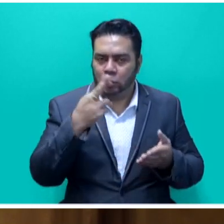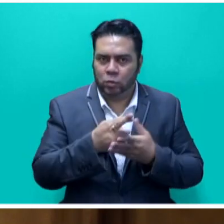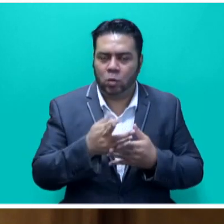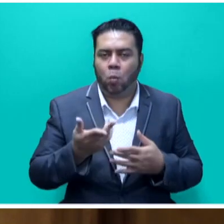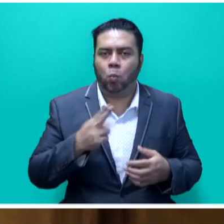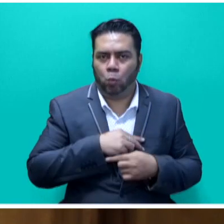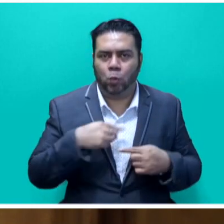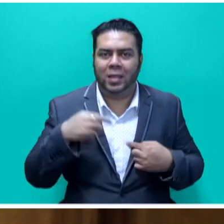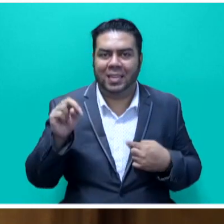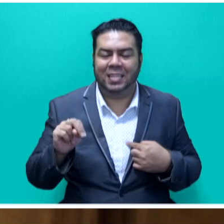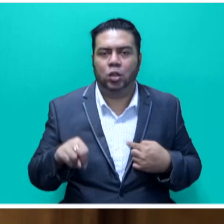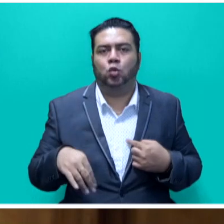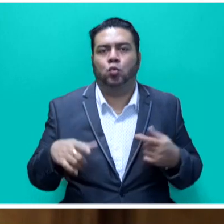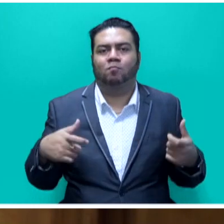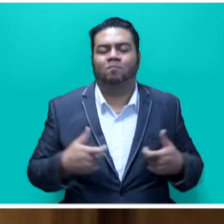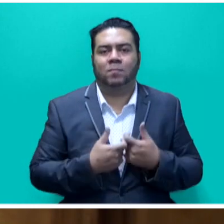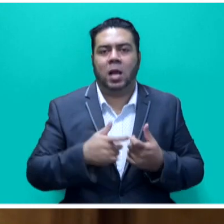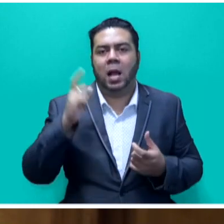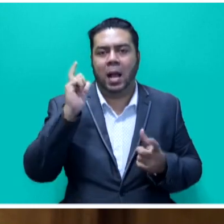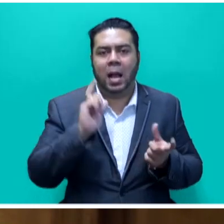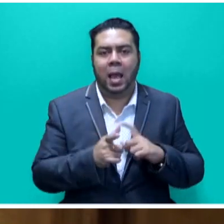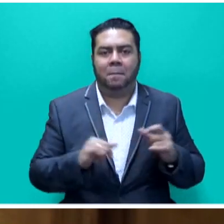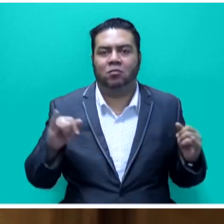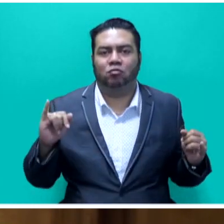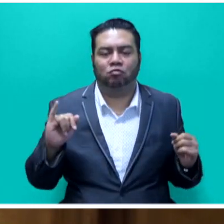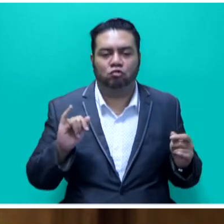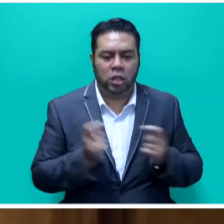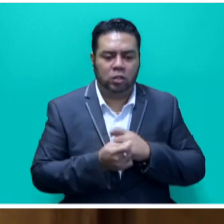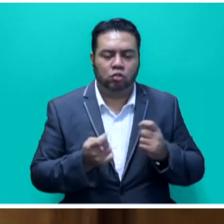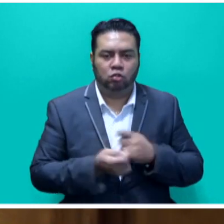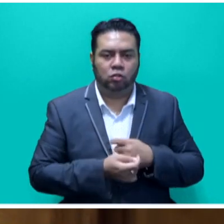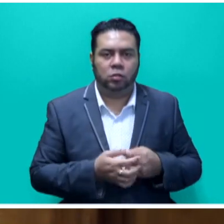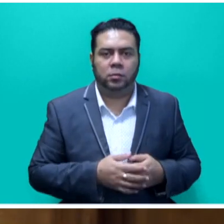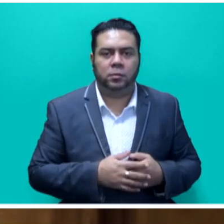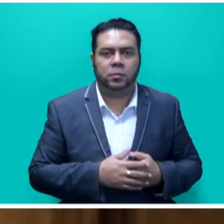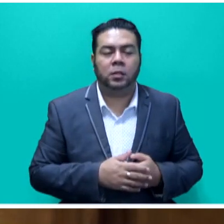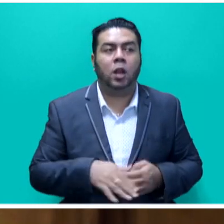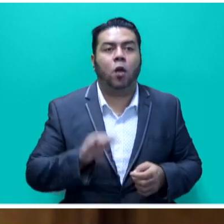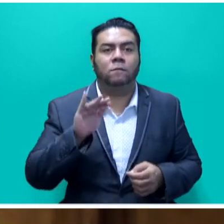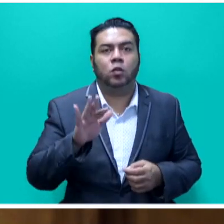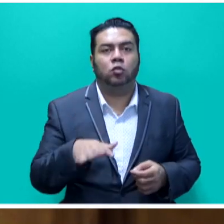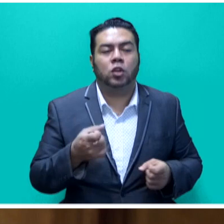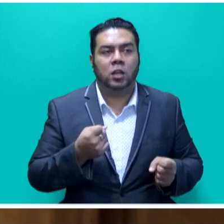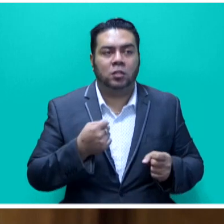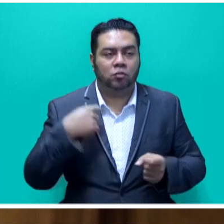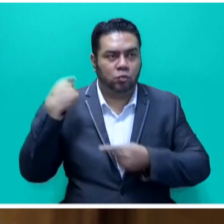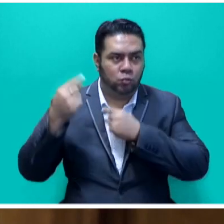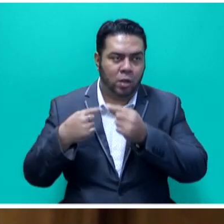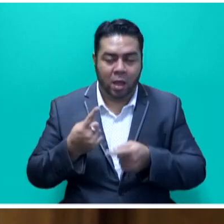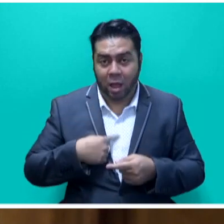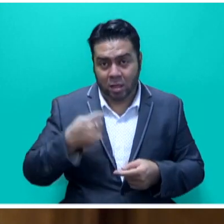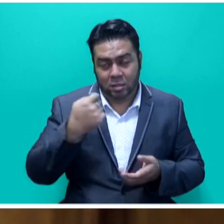to fight climate change, because it threatens the very survival of us and our future generation. I